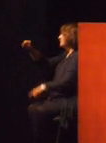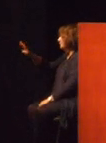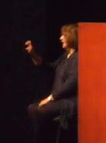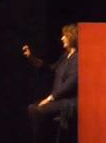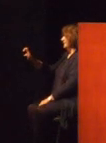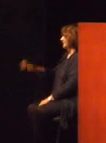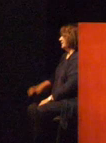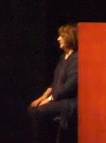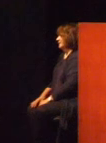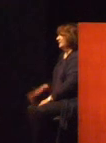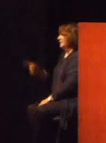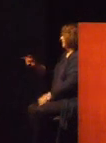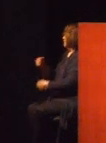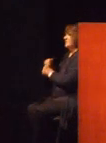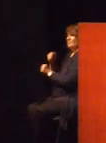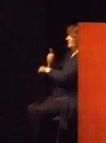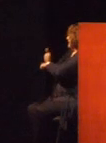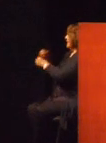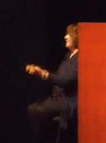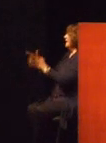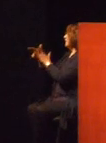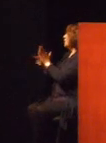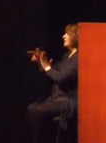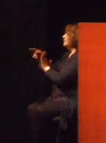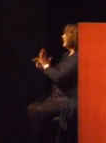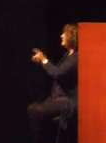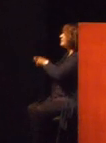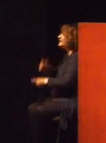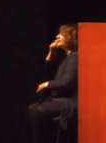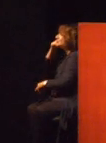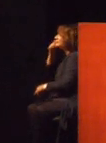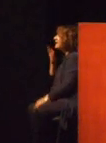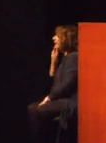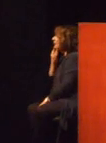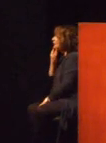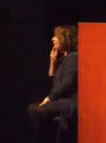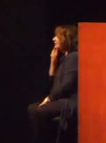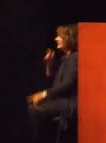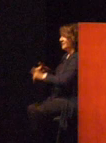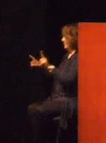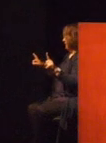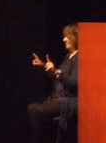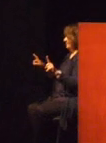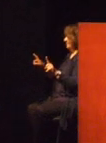of, we made a lot of laws and policy based on skin color, but we didn't,